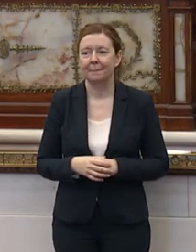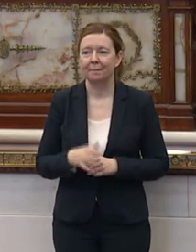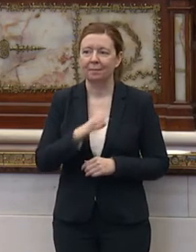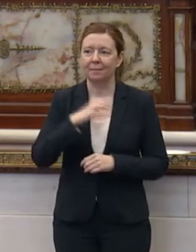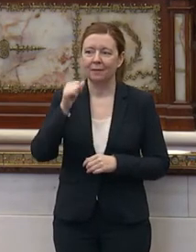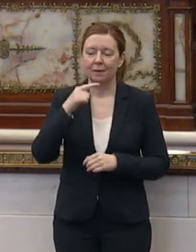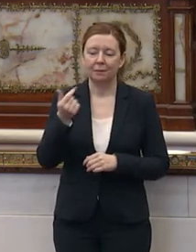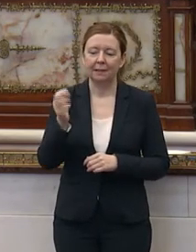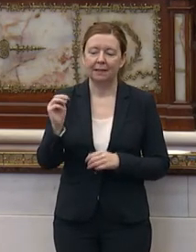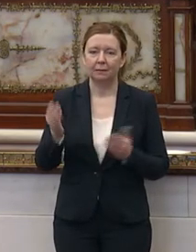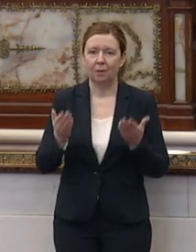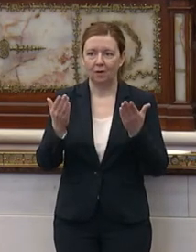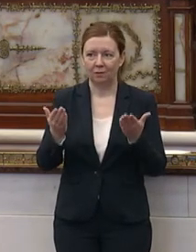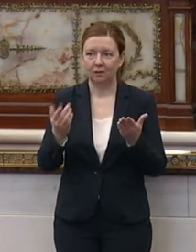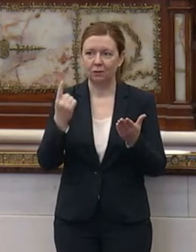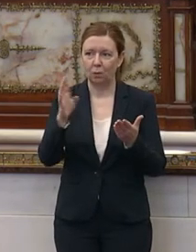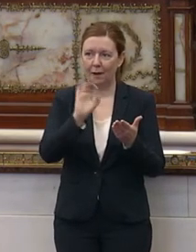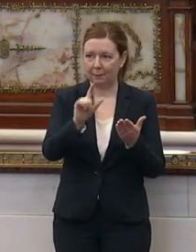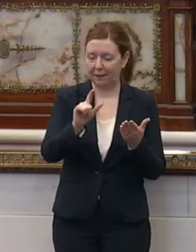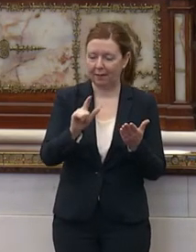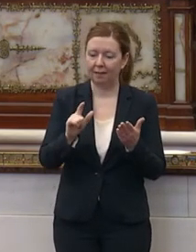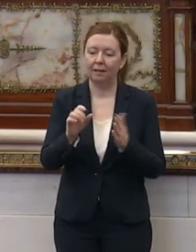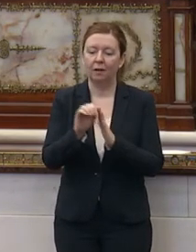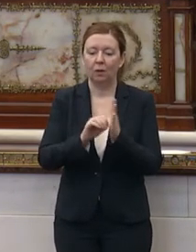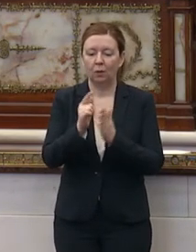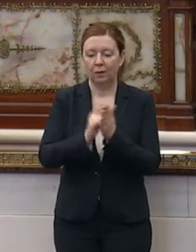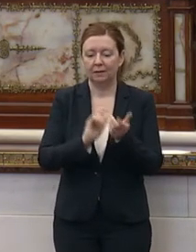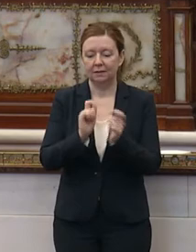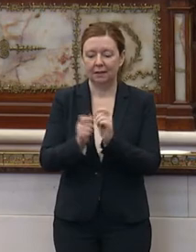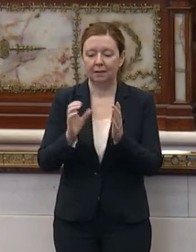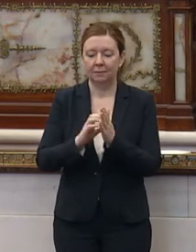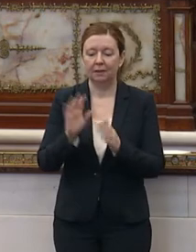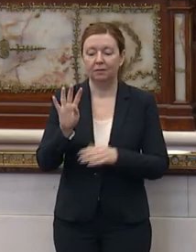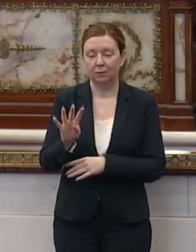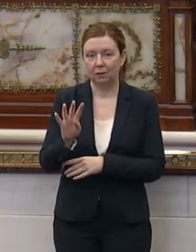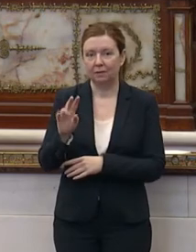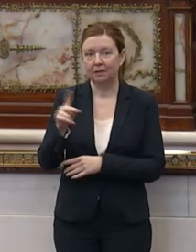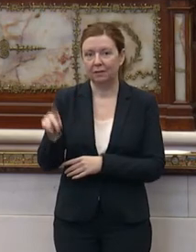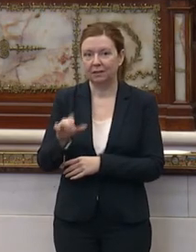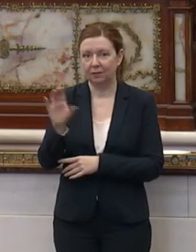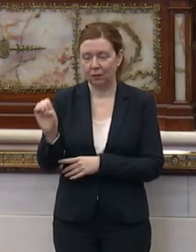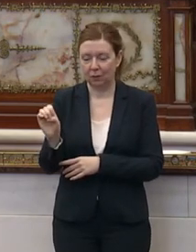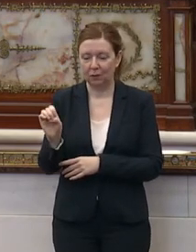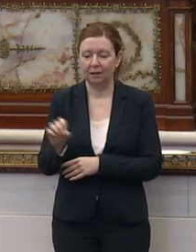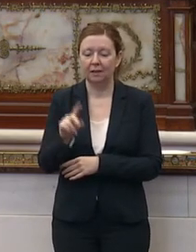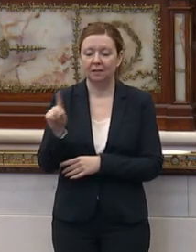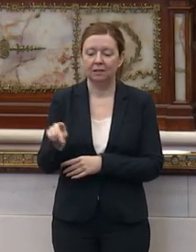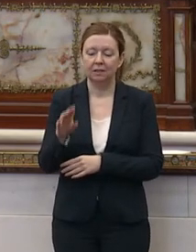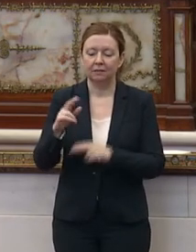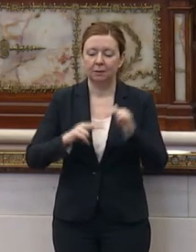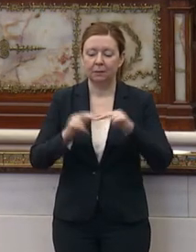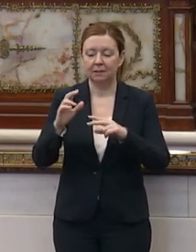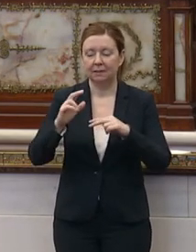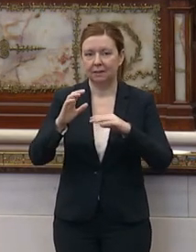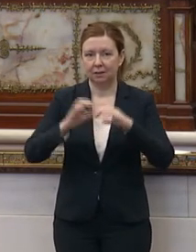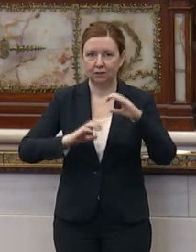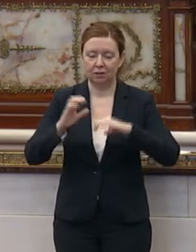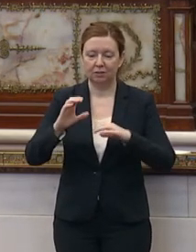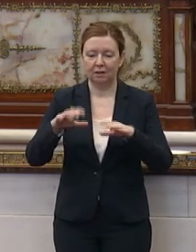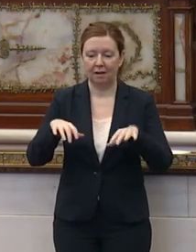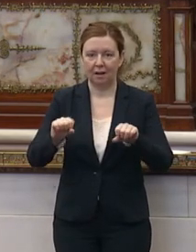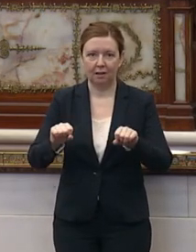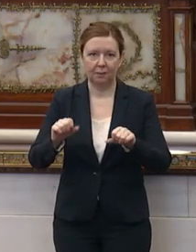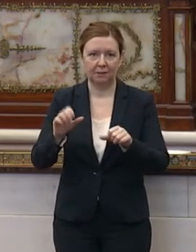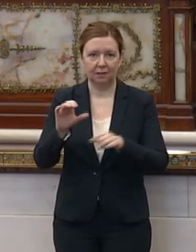Councilwoman Gim offers one bill entitled An Ordinance Amending Title 4 of the Philadelphia Code, entitled the Philadelphia Building Construction and Occupancy